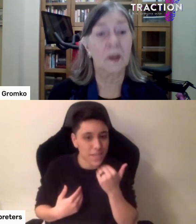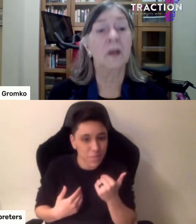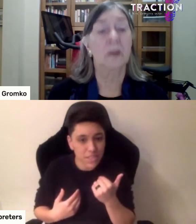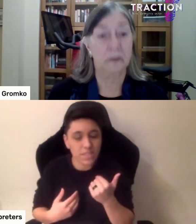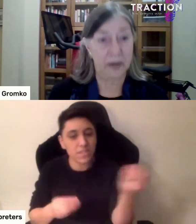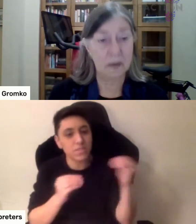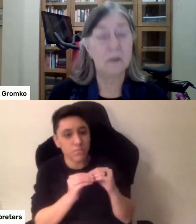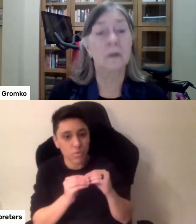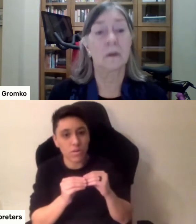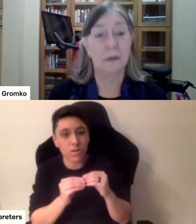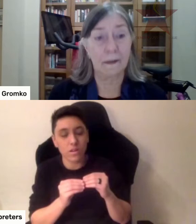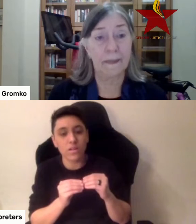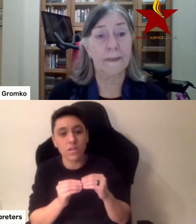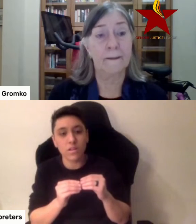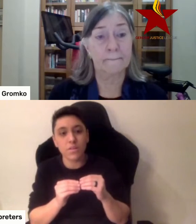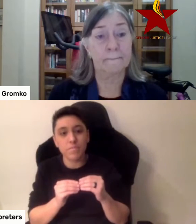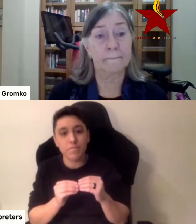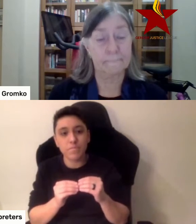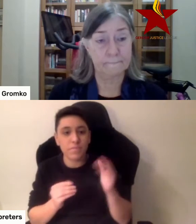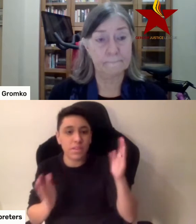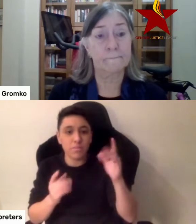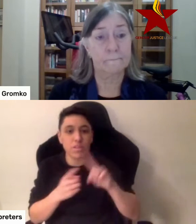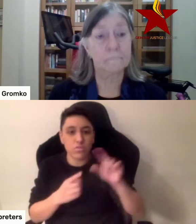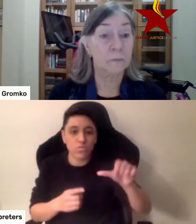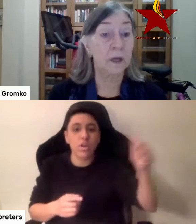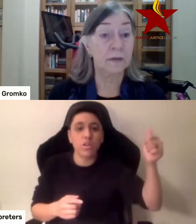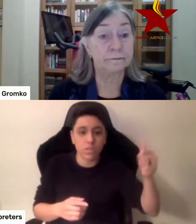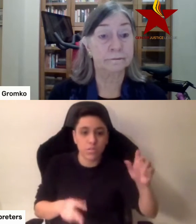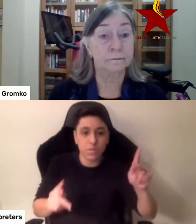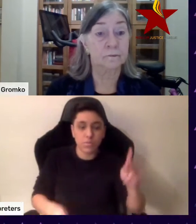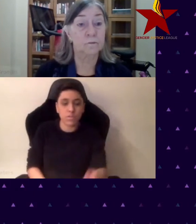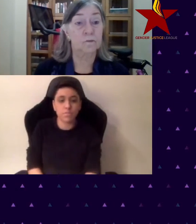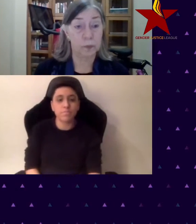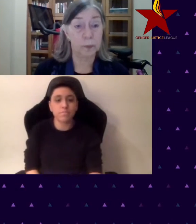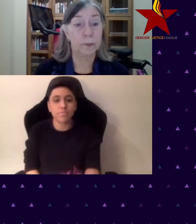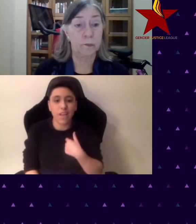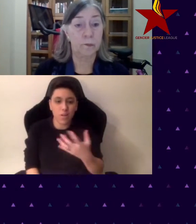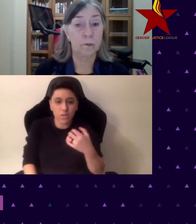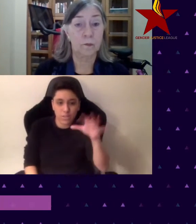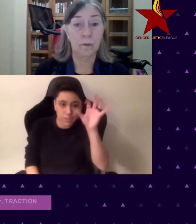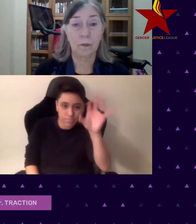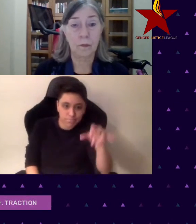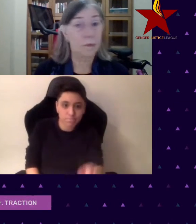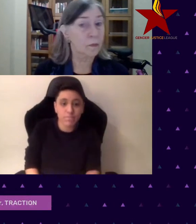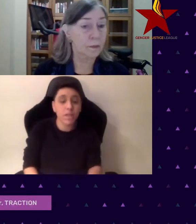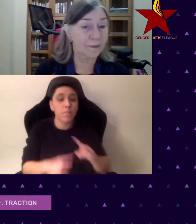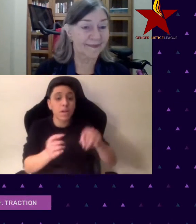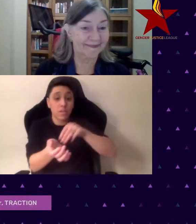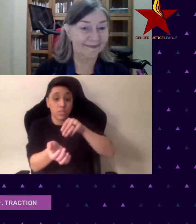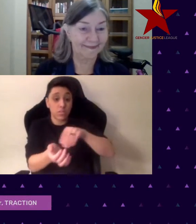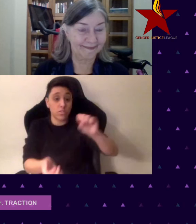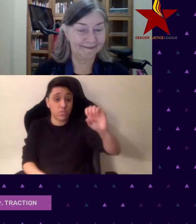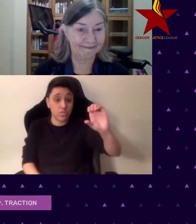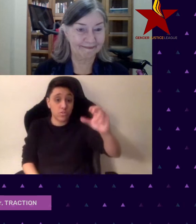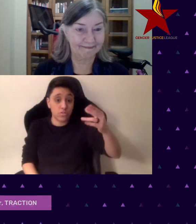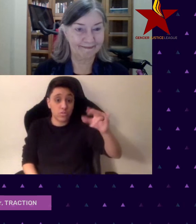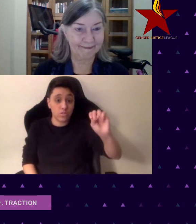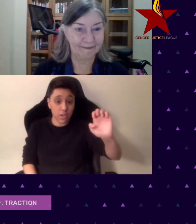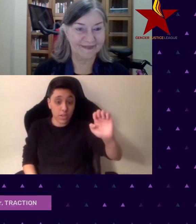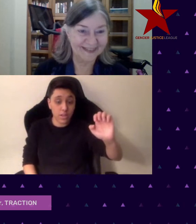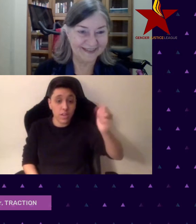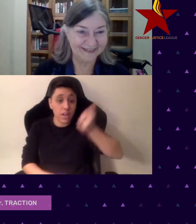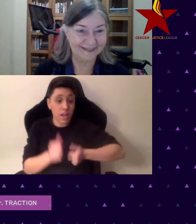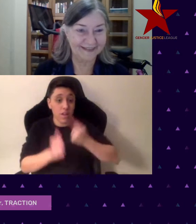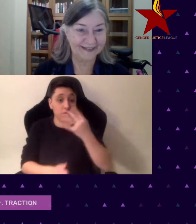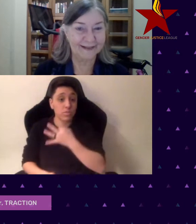and things like that than the general population. But anyway, I just wanted to throw that in there. But Dr. Schine, everybody's